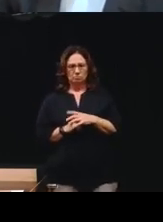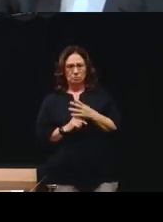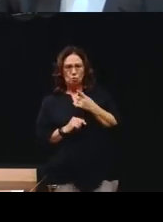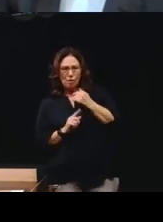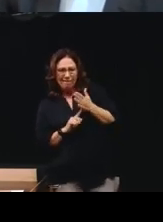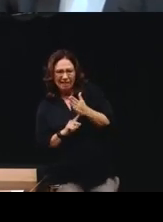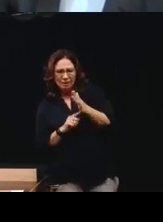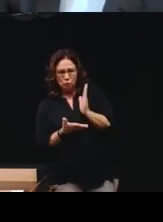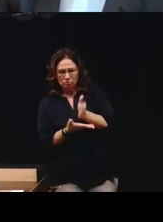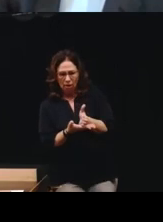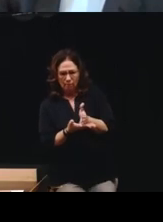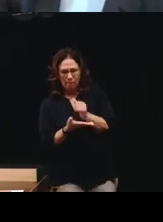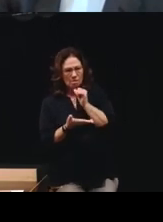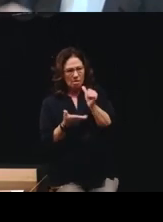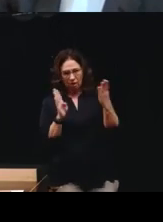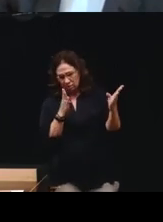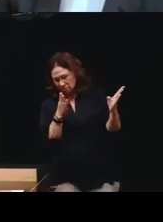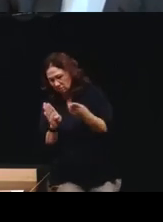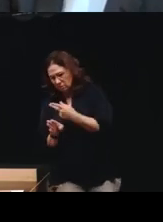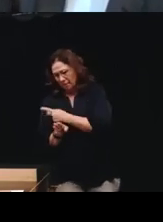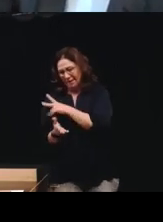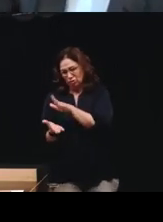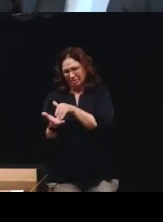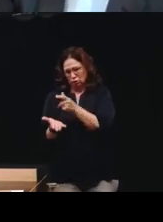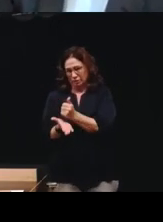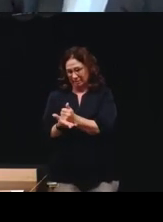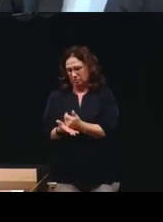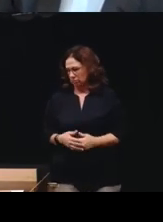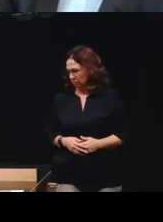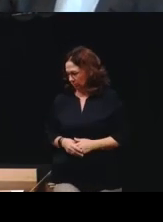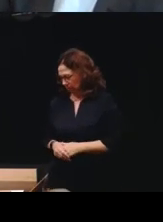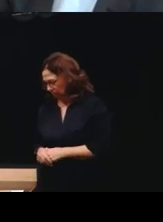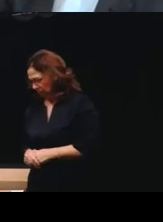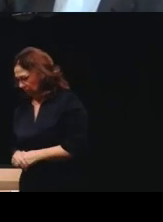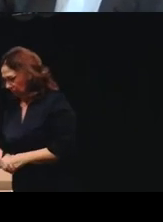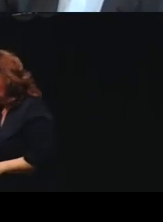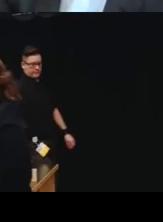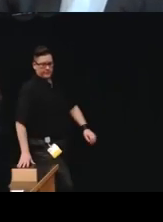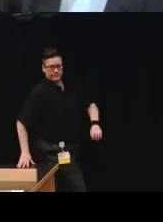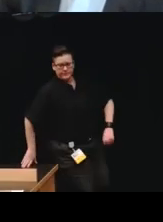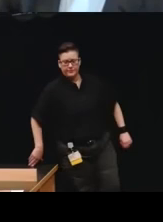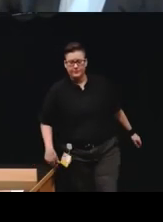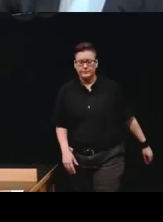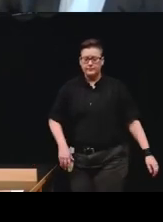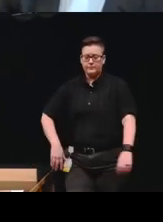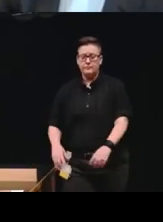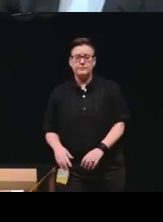move towards a patient-centered treatment plan? Think about this. If there aren't any red flags to